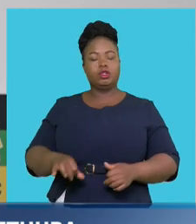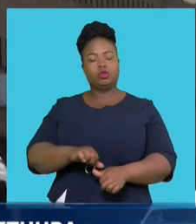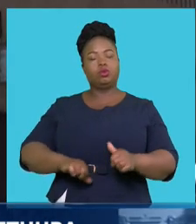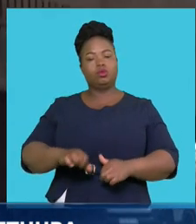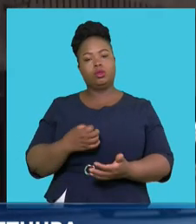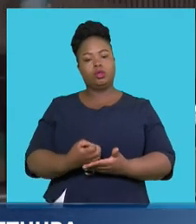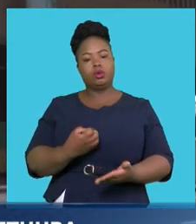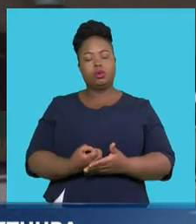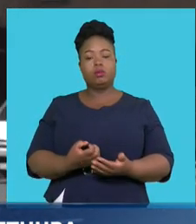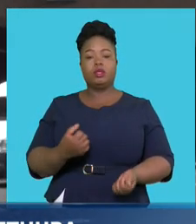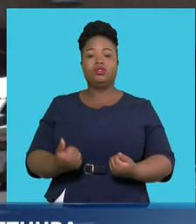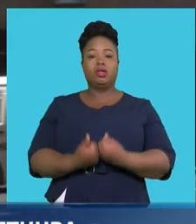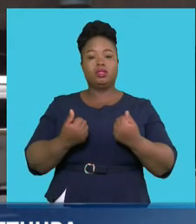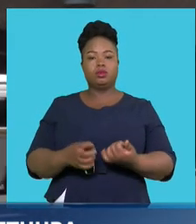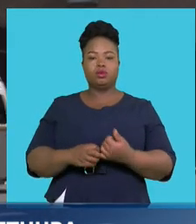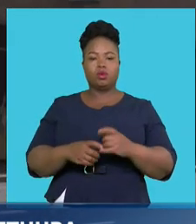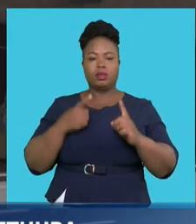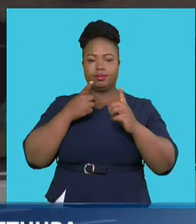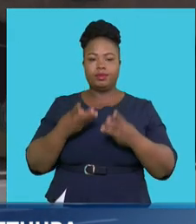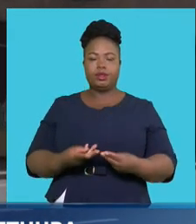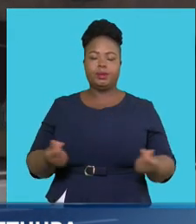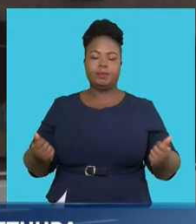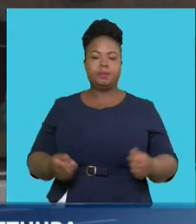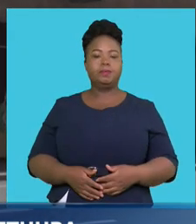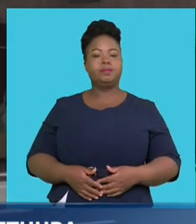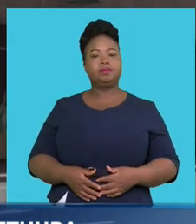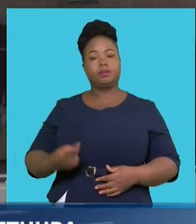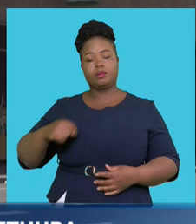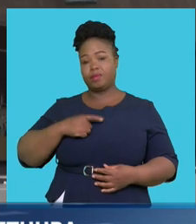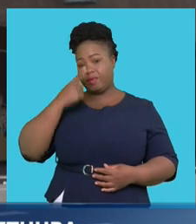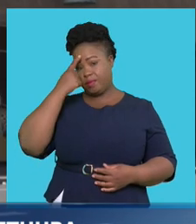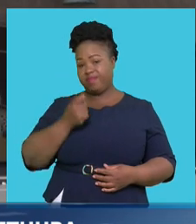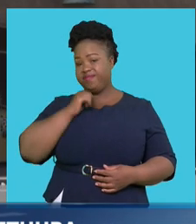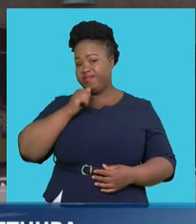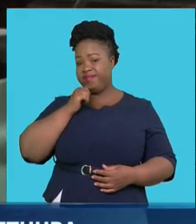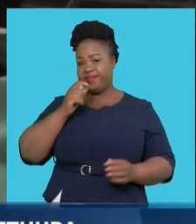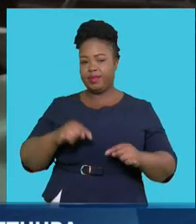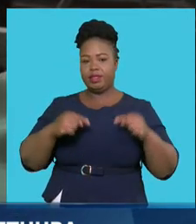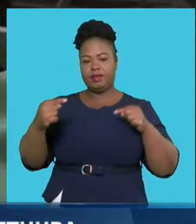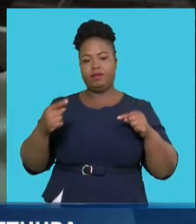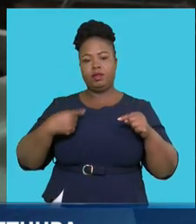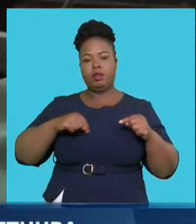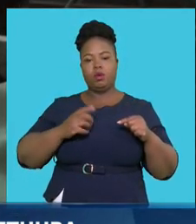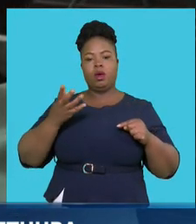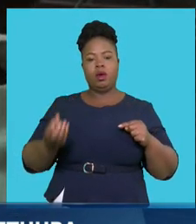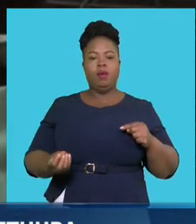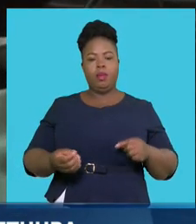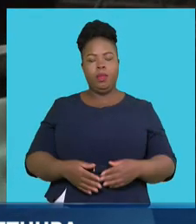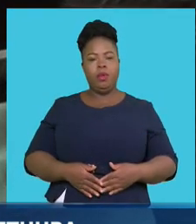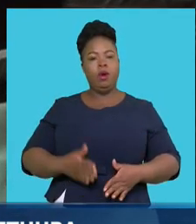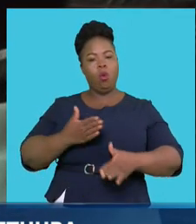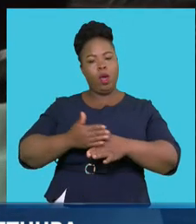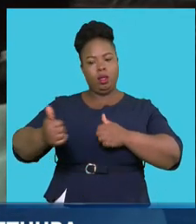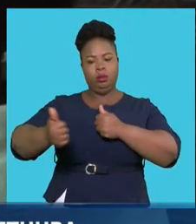challenges our nation faces. We believe that despite any differences we may have, working